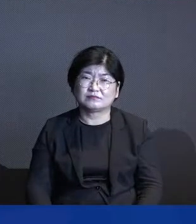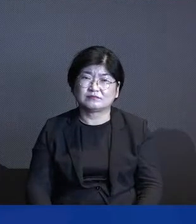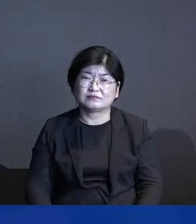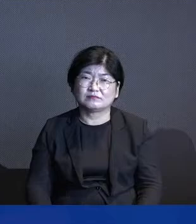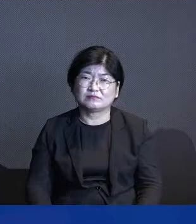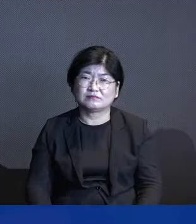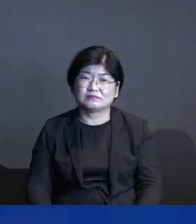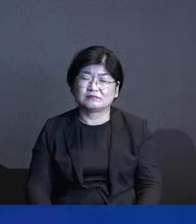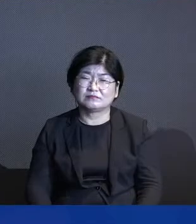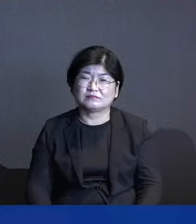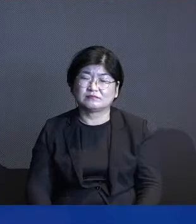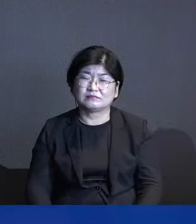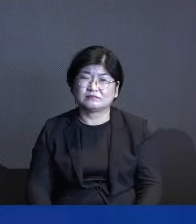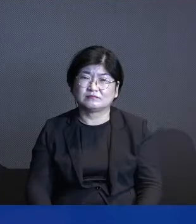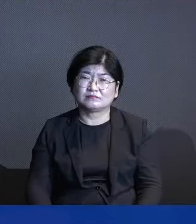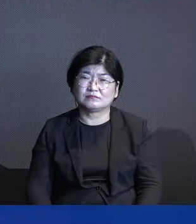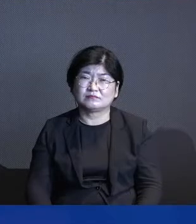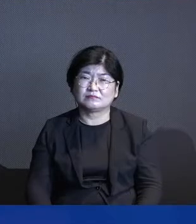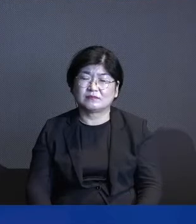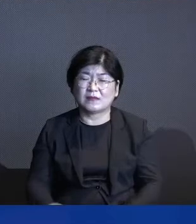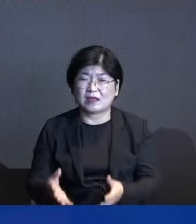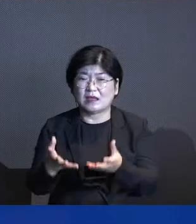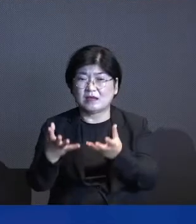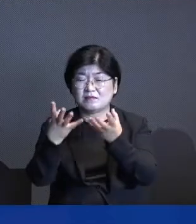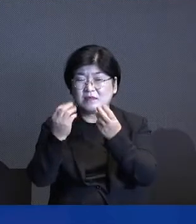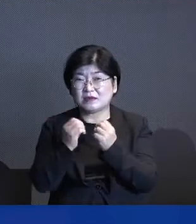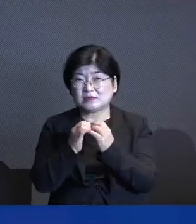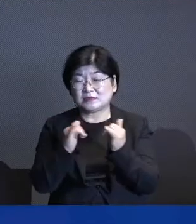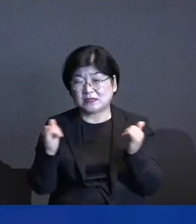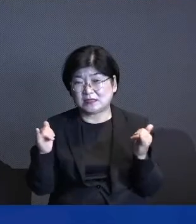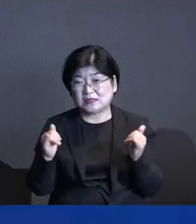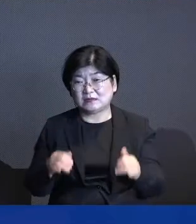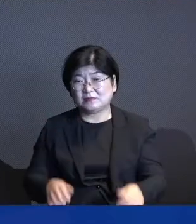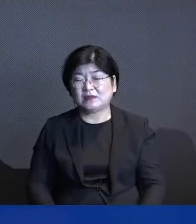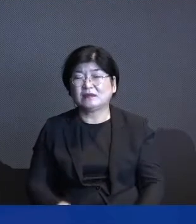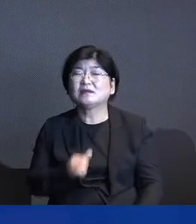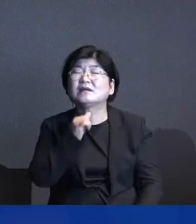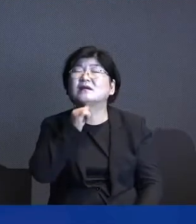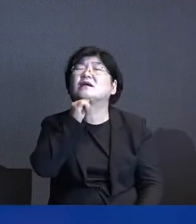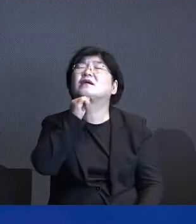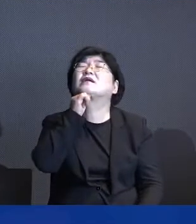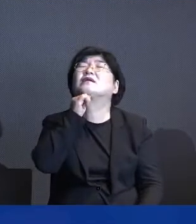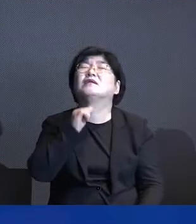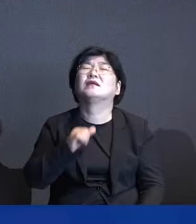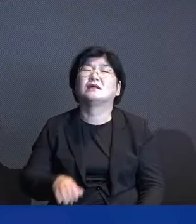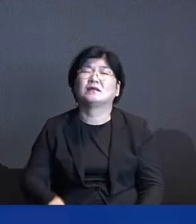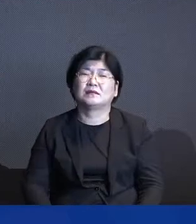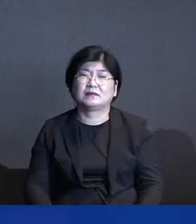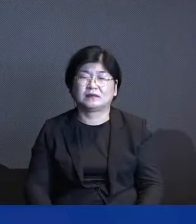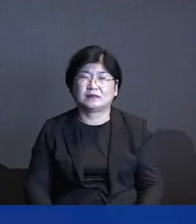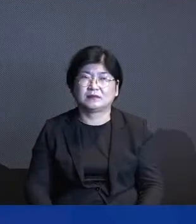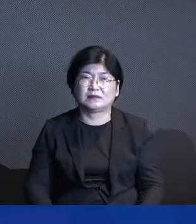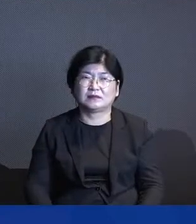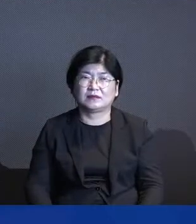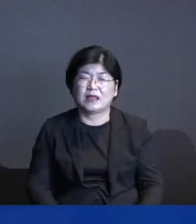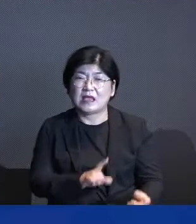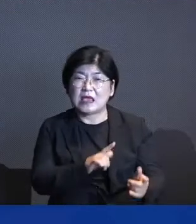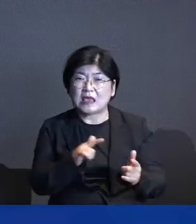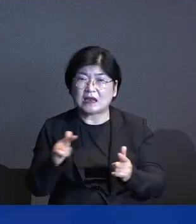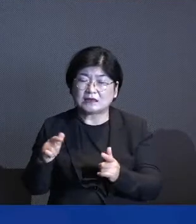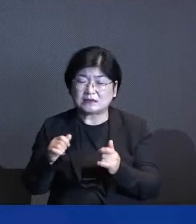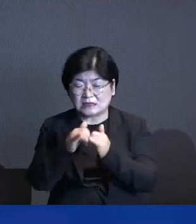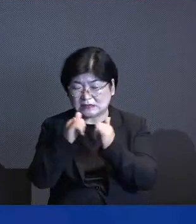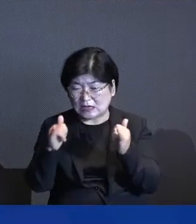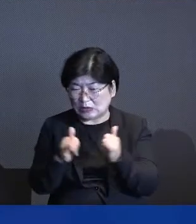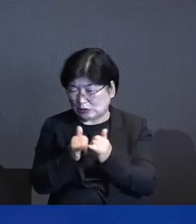speakers will be talking about poverty and fear of death and loneliness are related important psychosocial factors, and